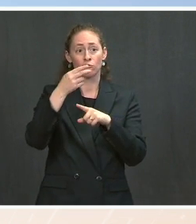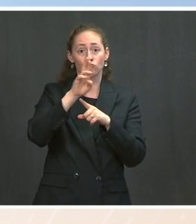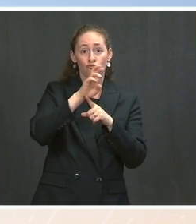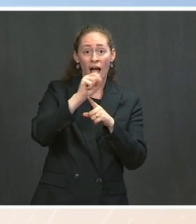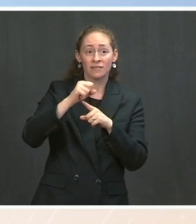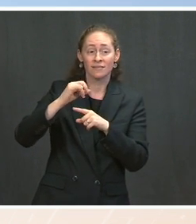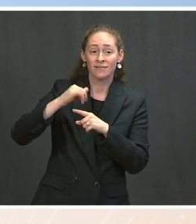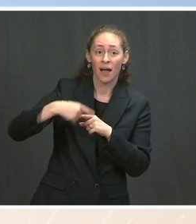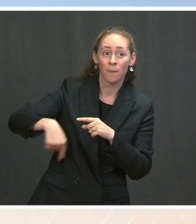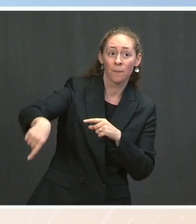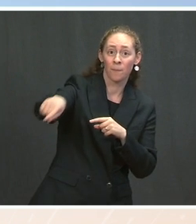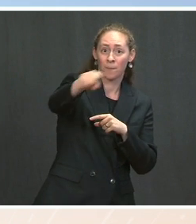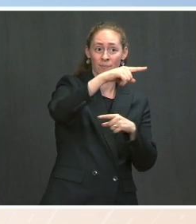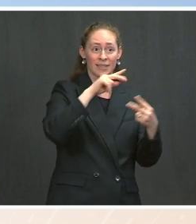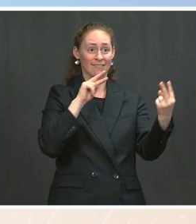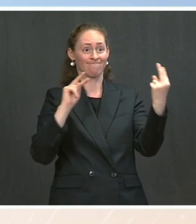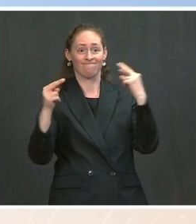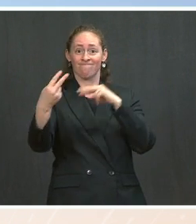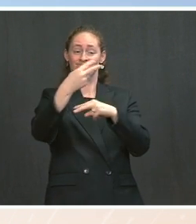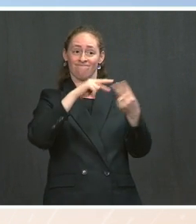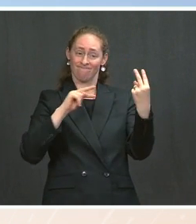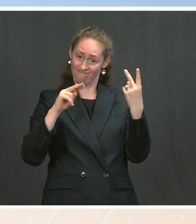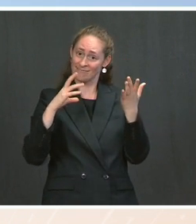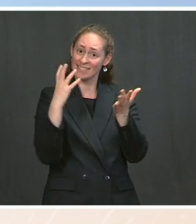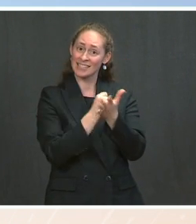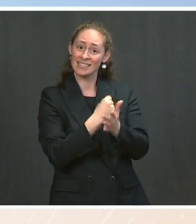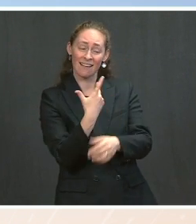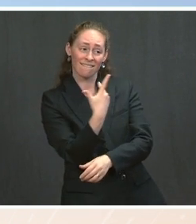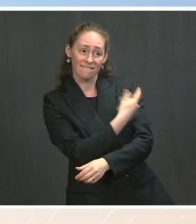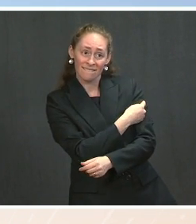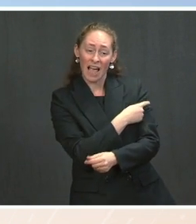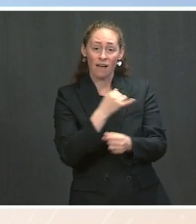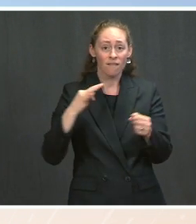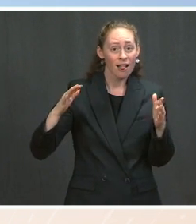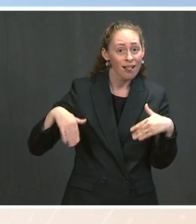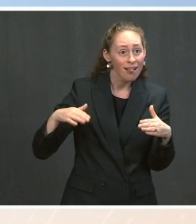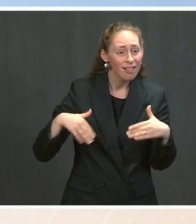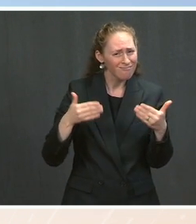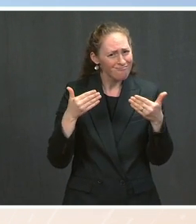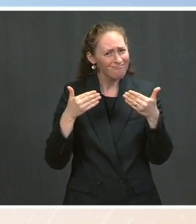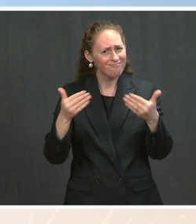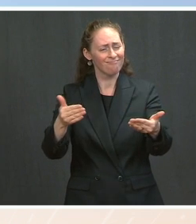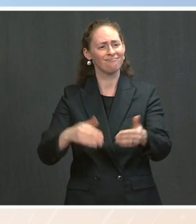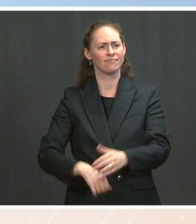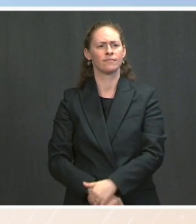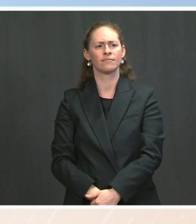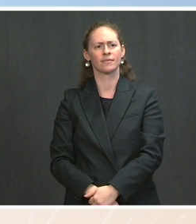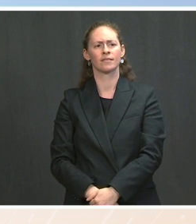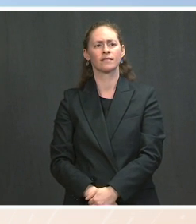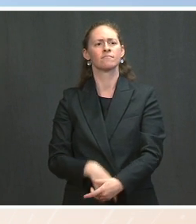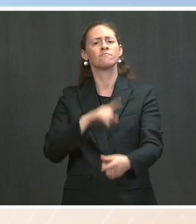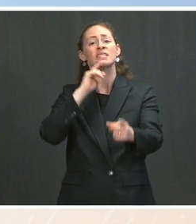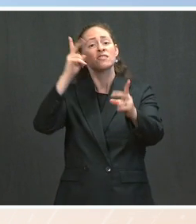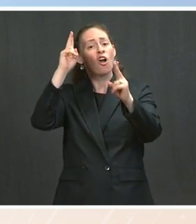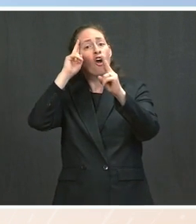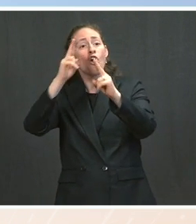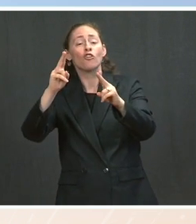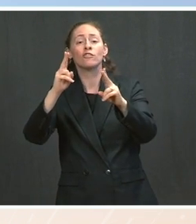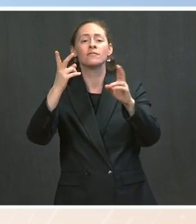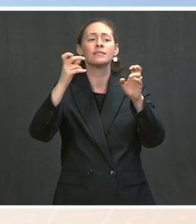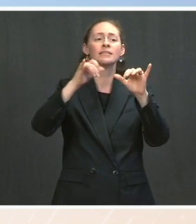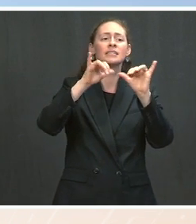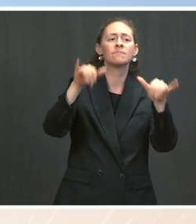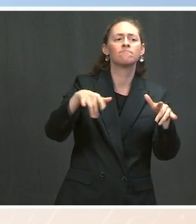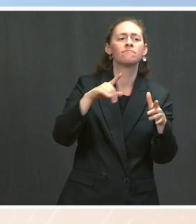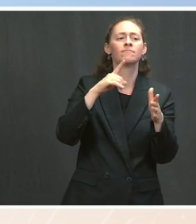that, either get vaccinated or wear a mask. So the honor system is really about, I don't actually even like that term